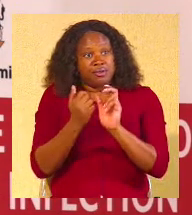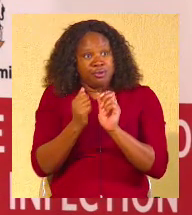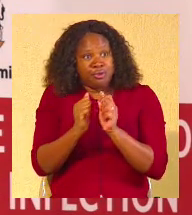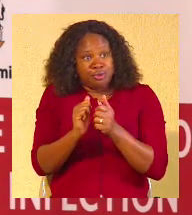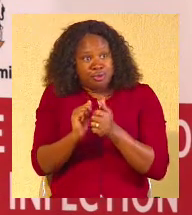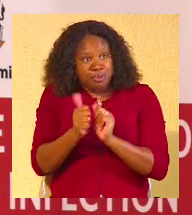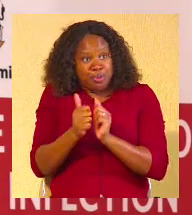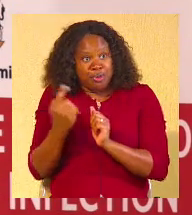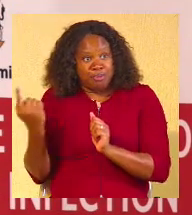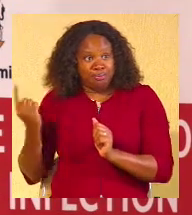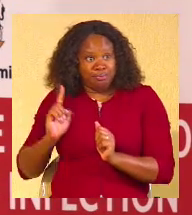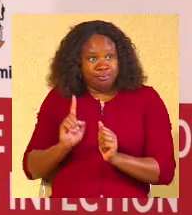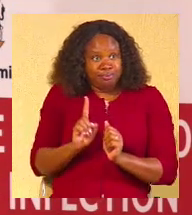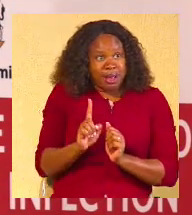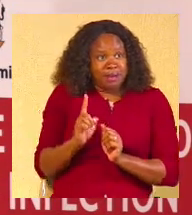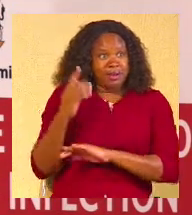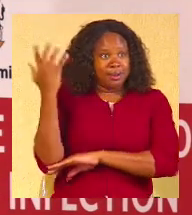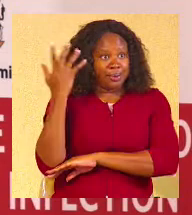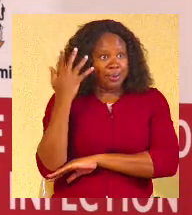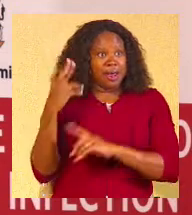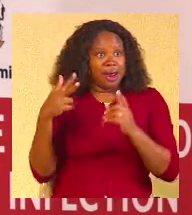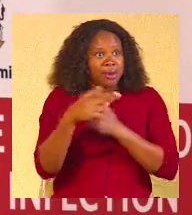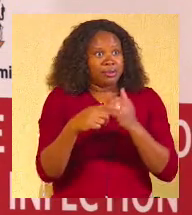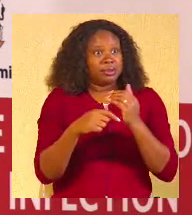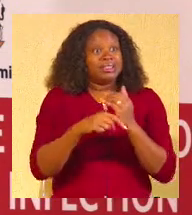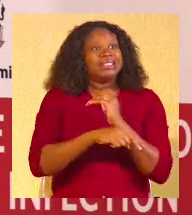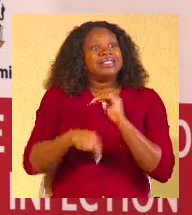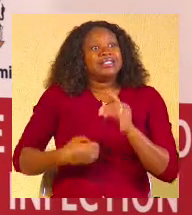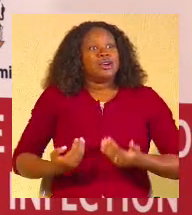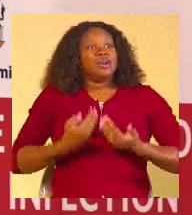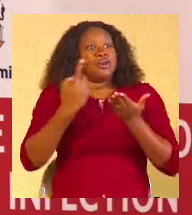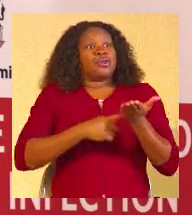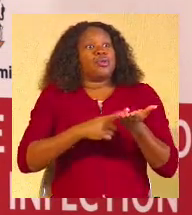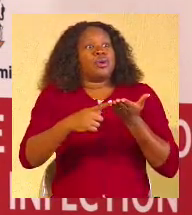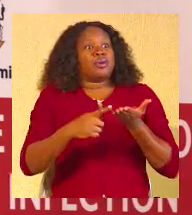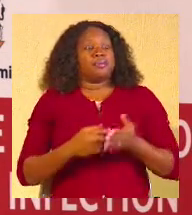Service to come give us her remarks and launch the National Youth Week.